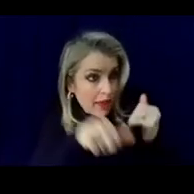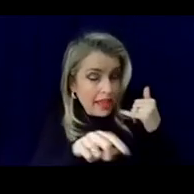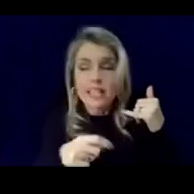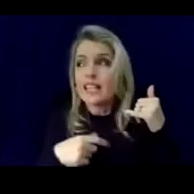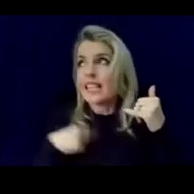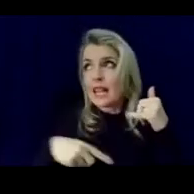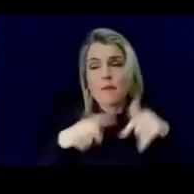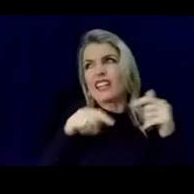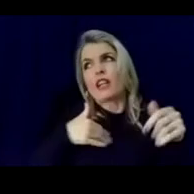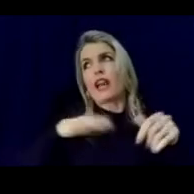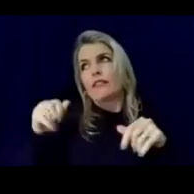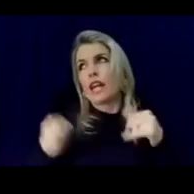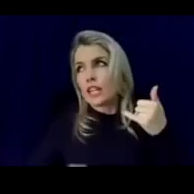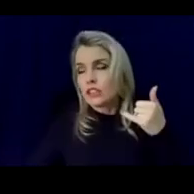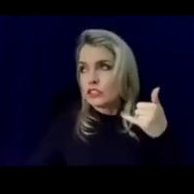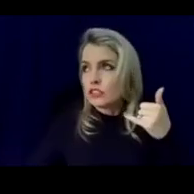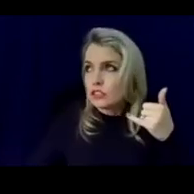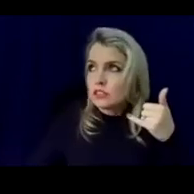but he didn't have cash.